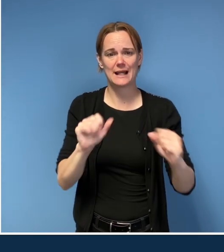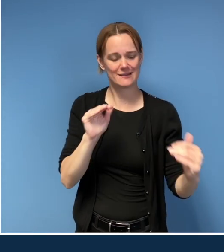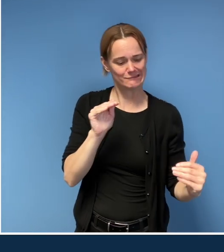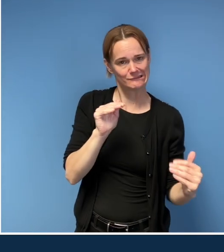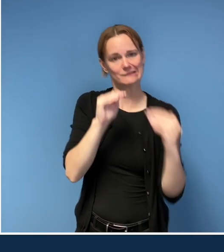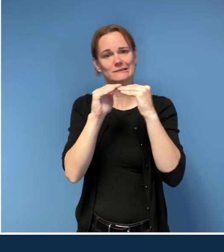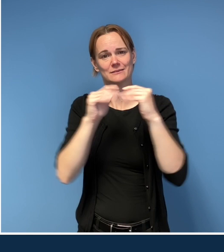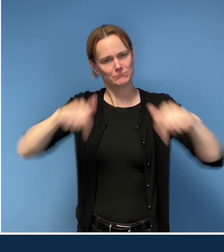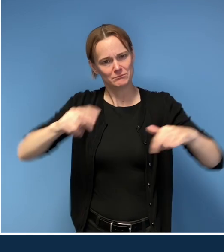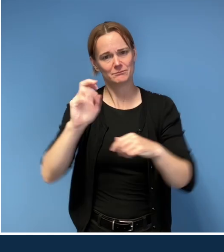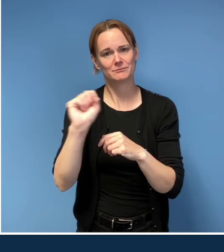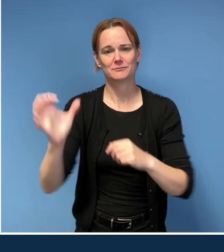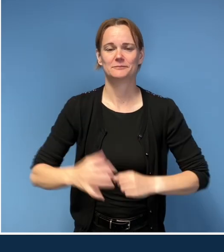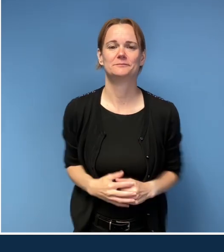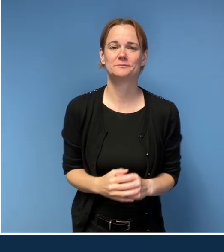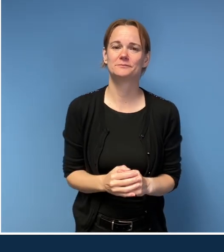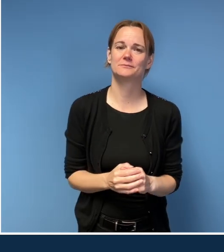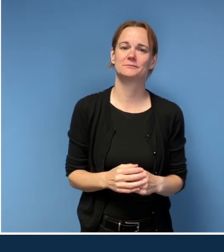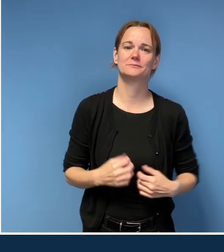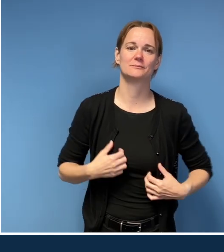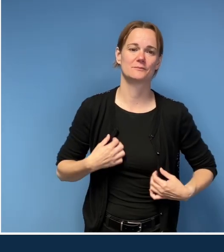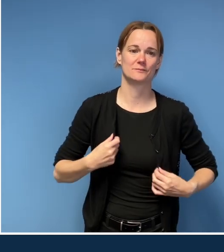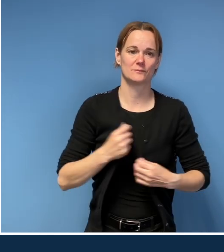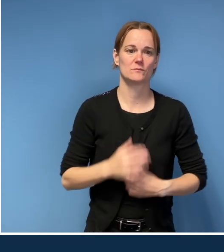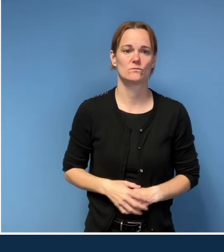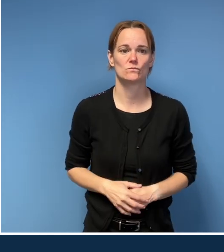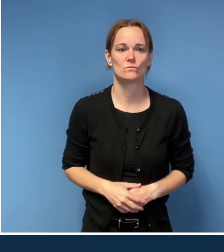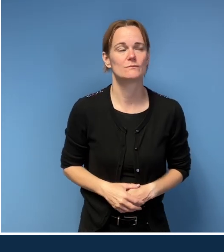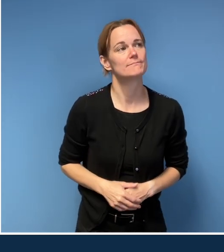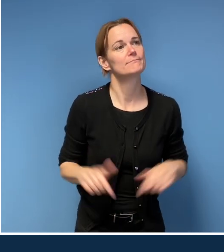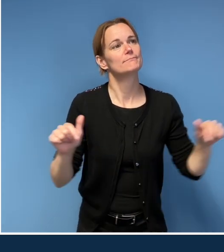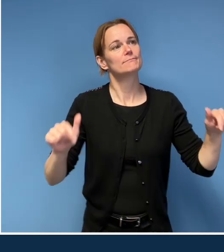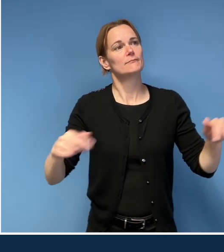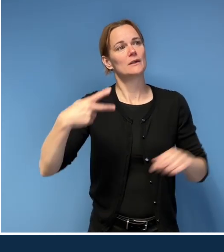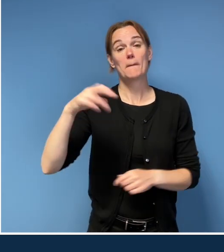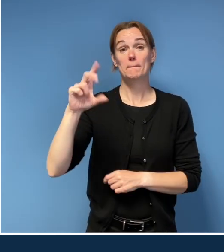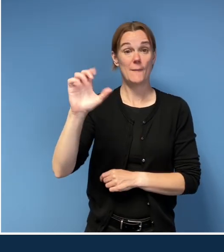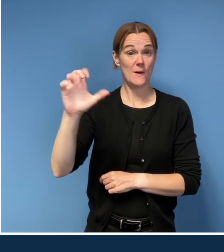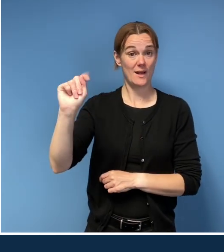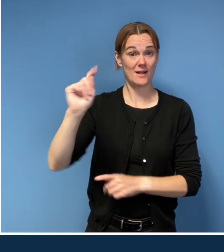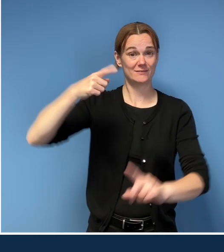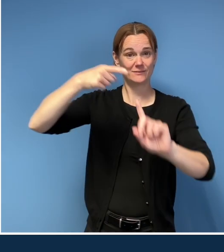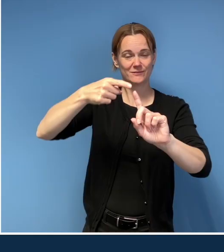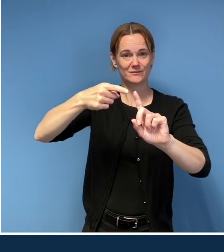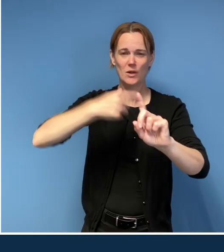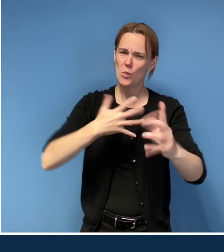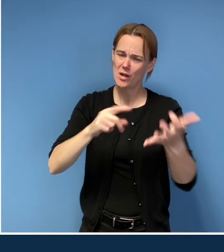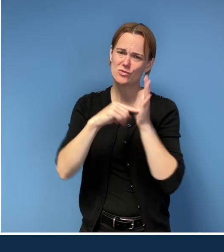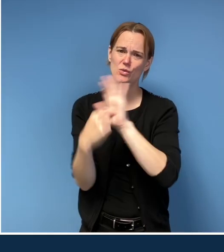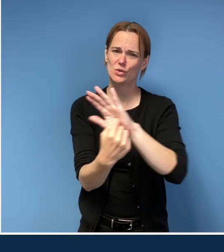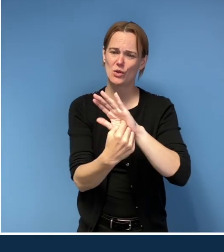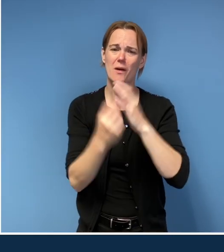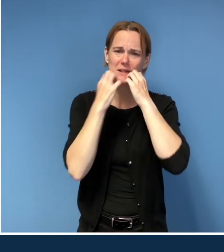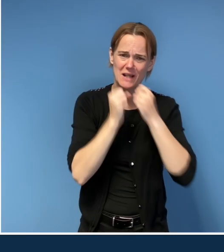NSCC. So overall, I hope you see this as an example of demonstrating to the college how we are rooted in our values,